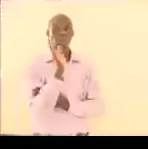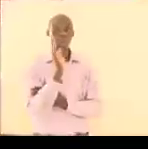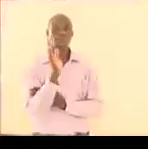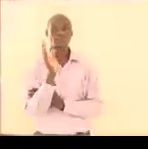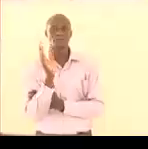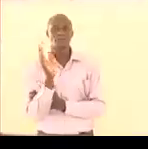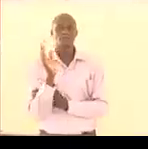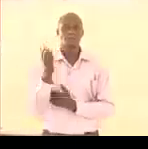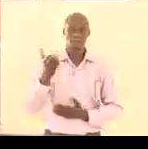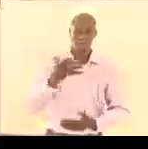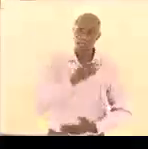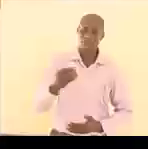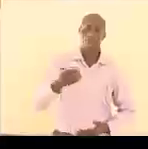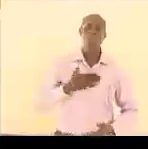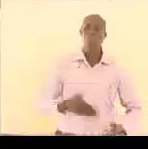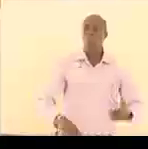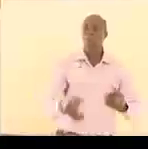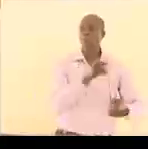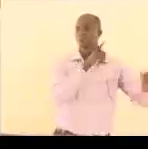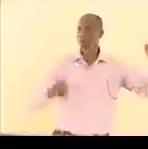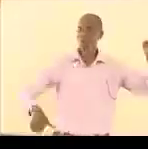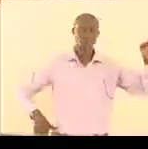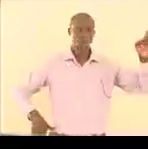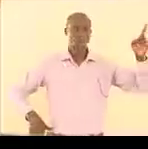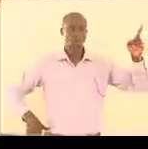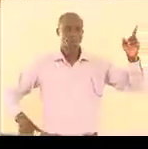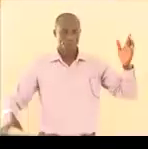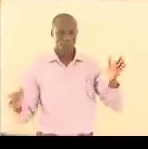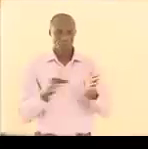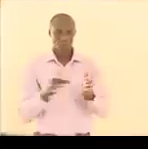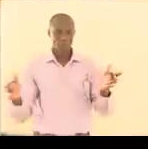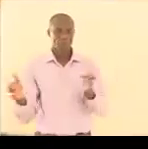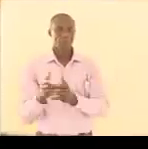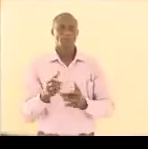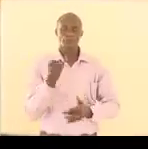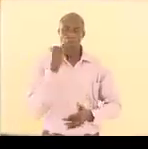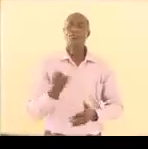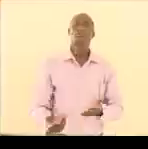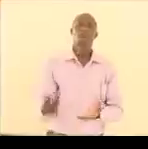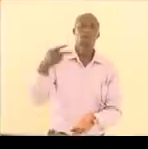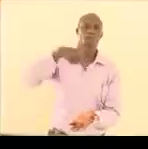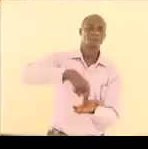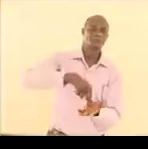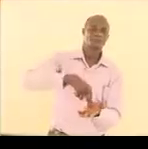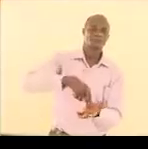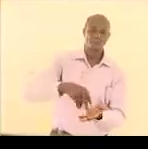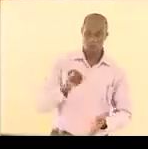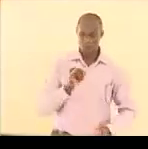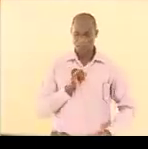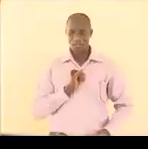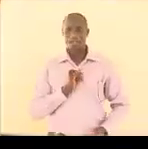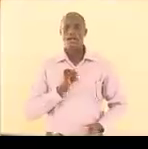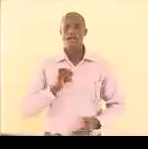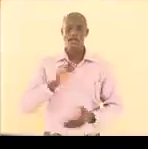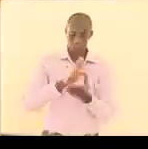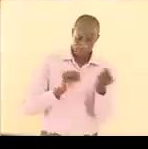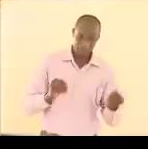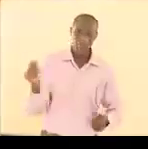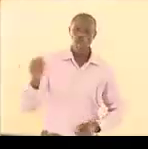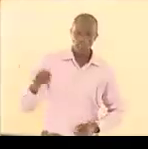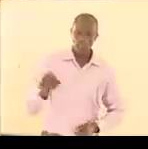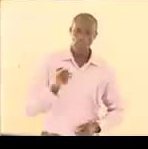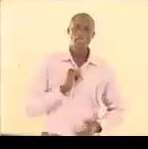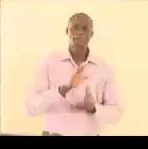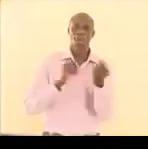my Lord and my God. Jesus Christ is risen. I